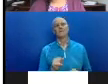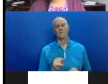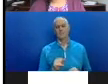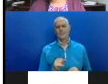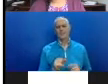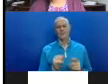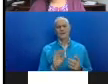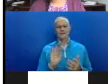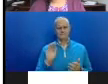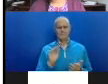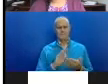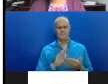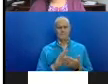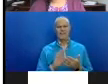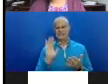it seem like